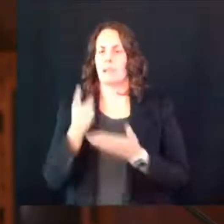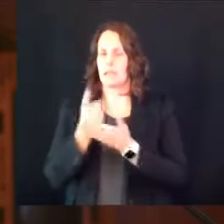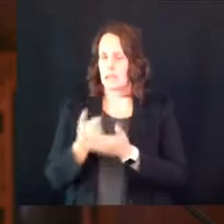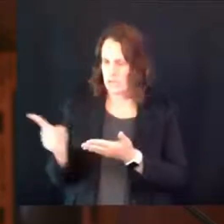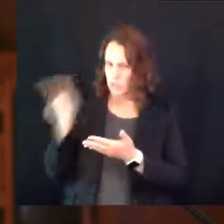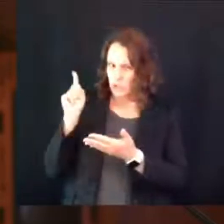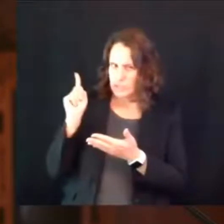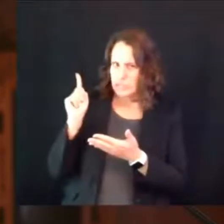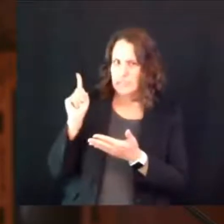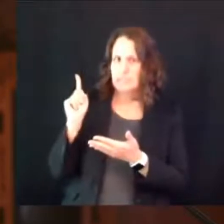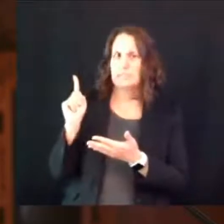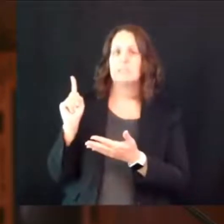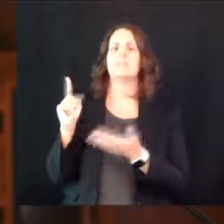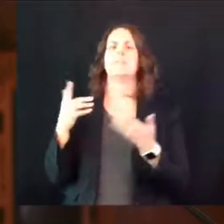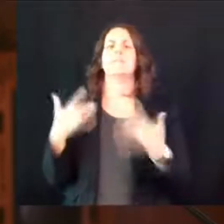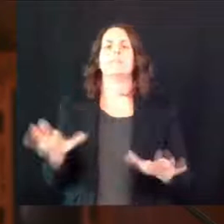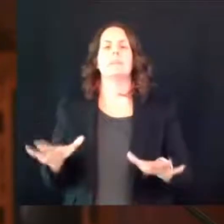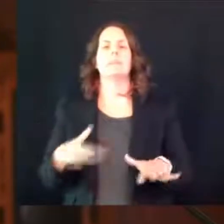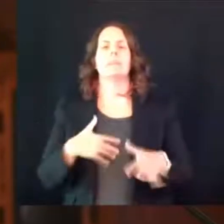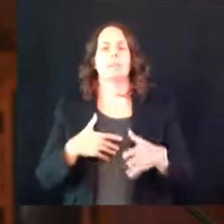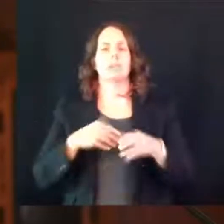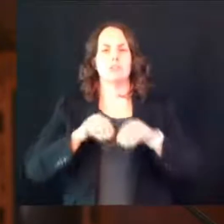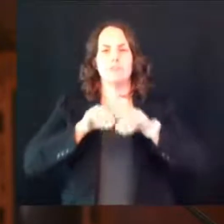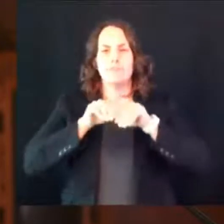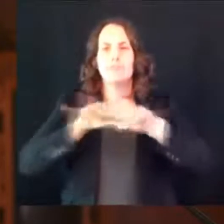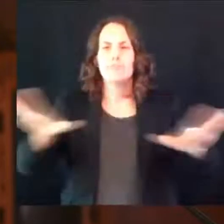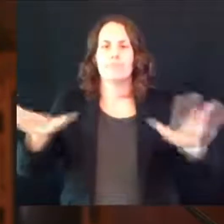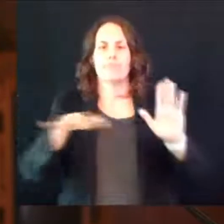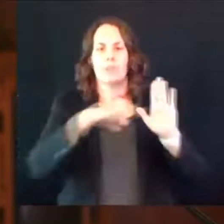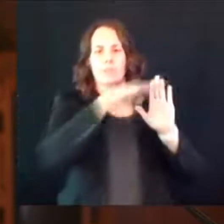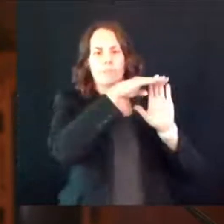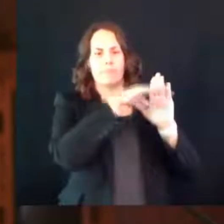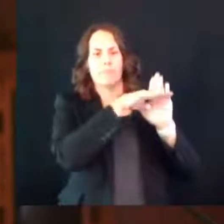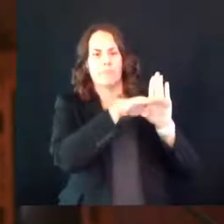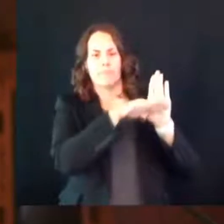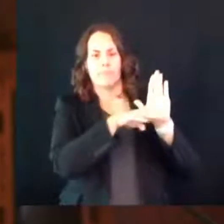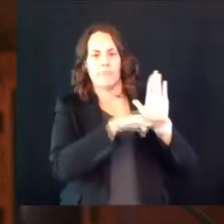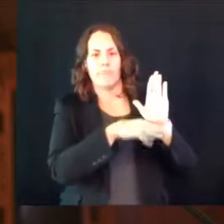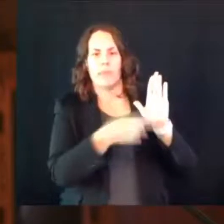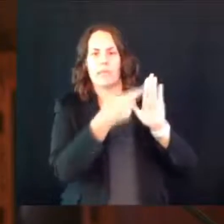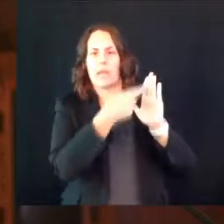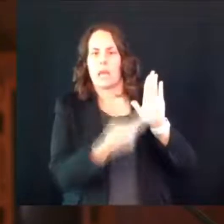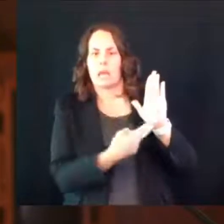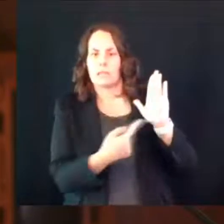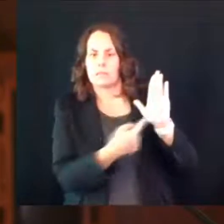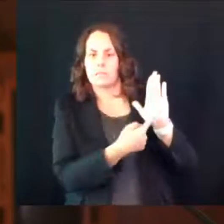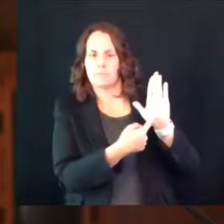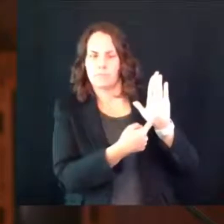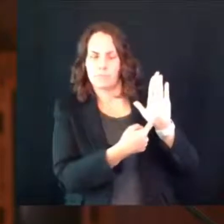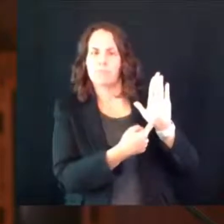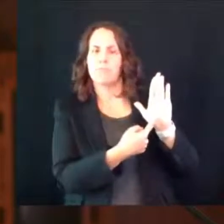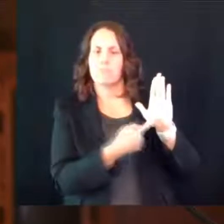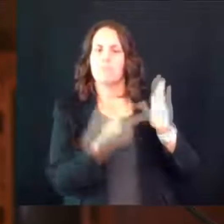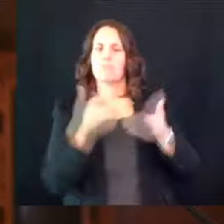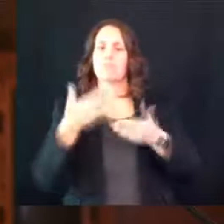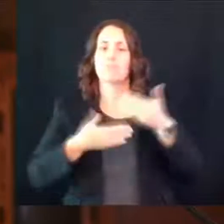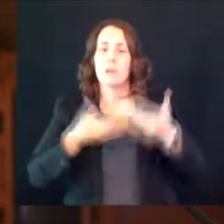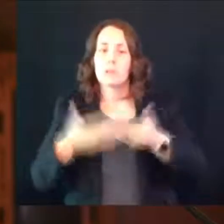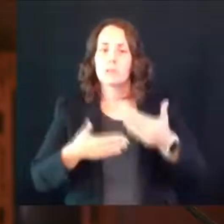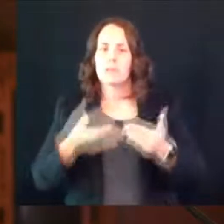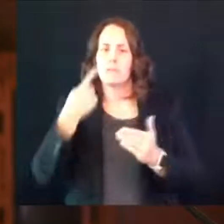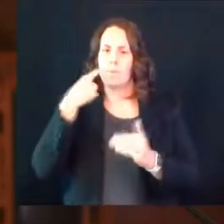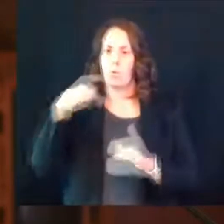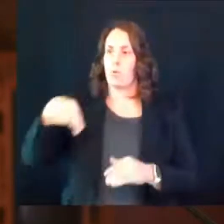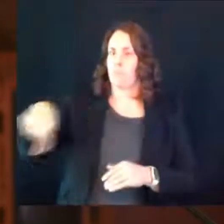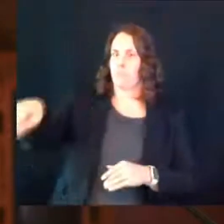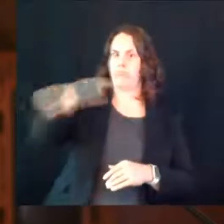guidance, we sort of stepped through a process to help local communities, local jurisdictions determine sort of where